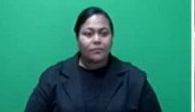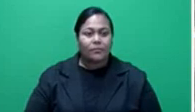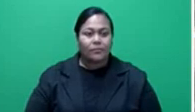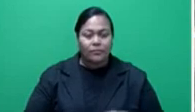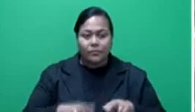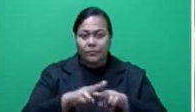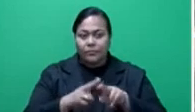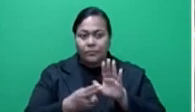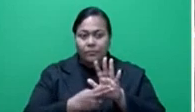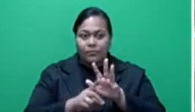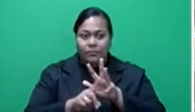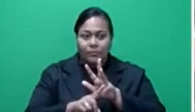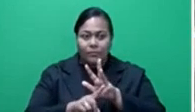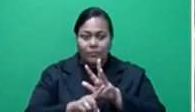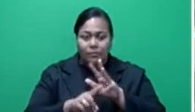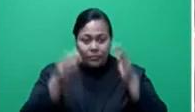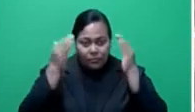FNU, Mr. Speaker, sir,